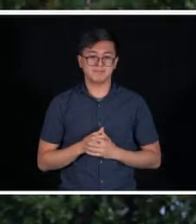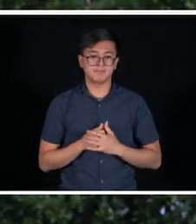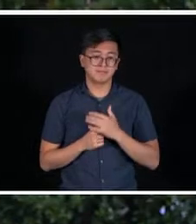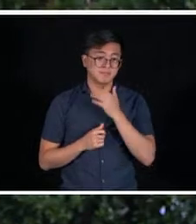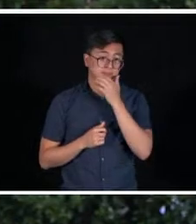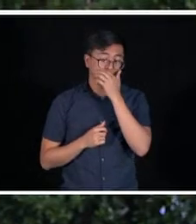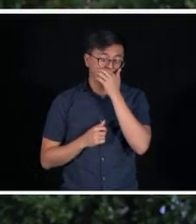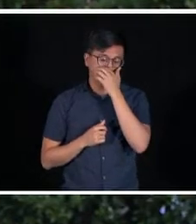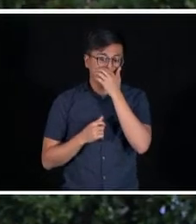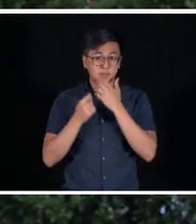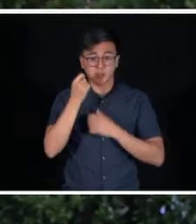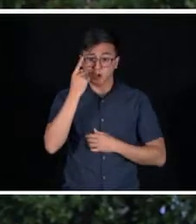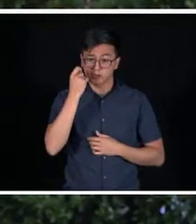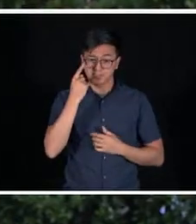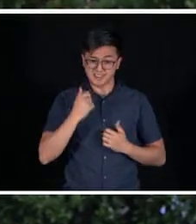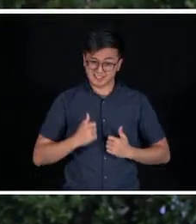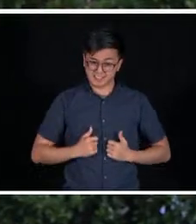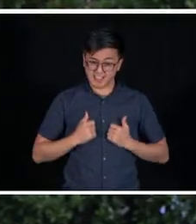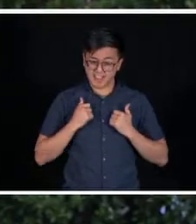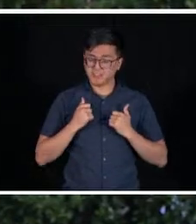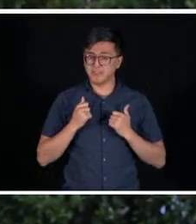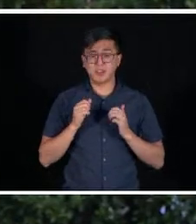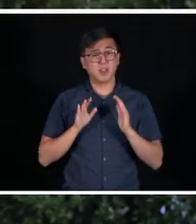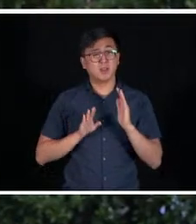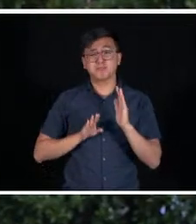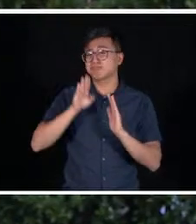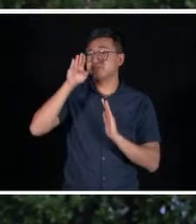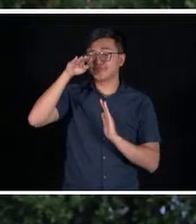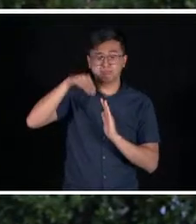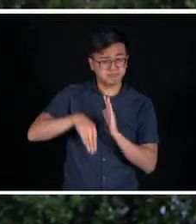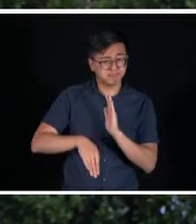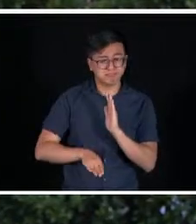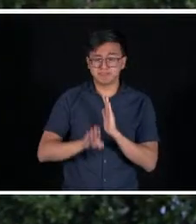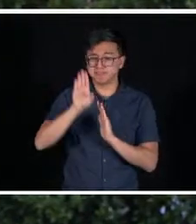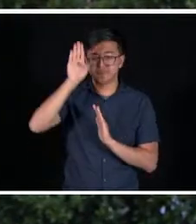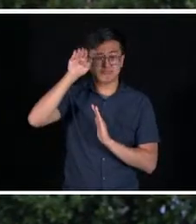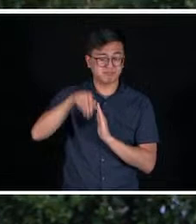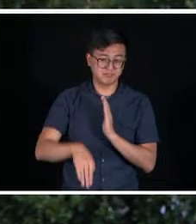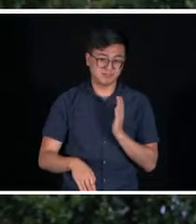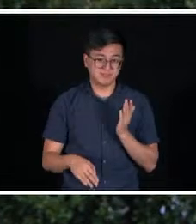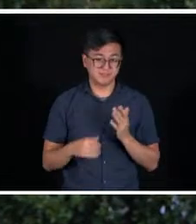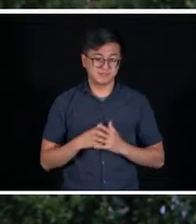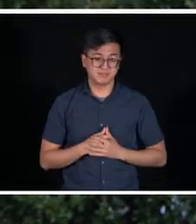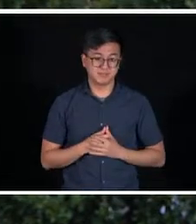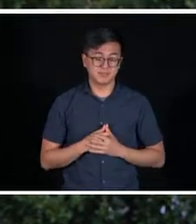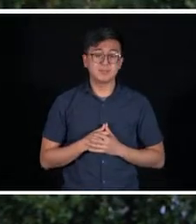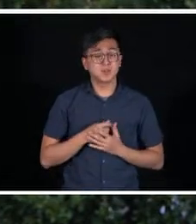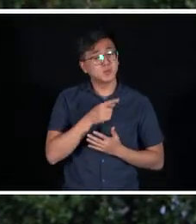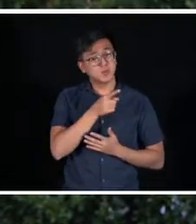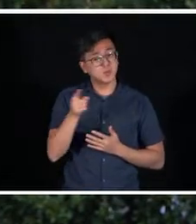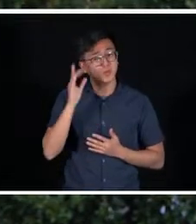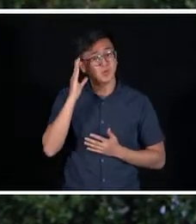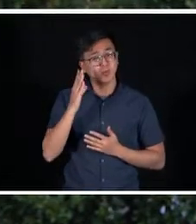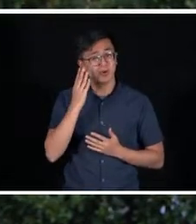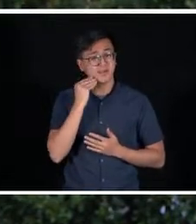is a series of ups and downs, and you will undoubtedly encounter obstacles along the